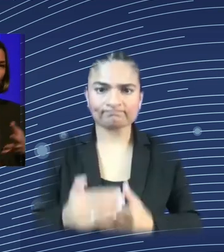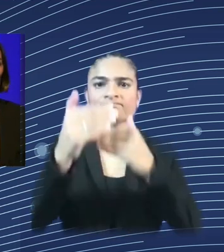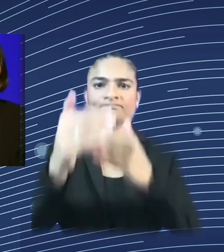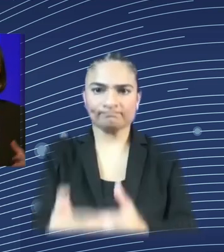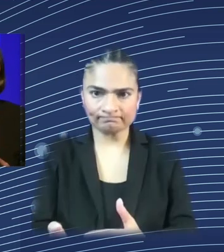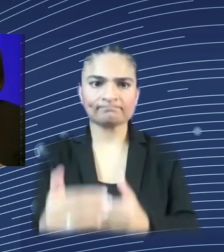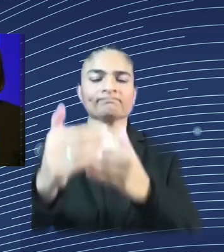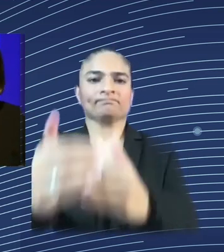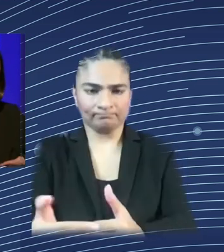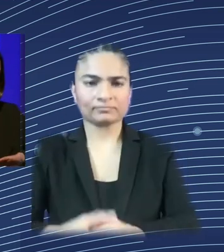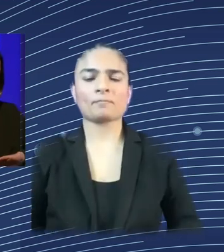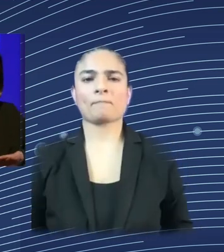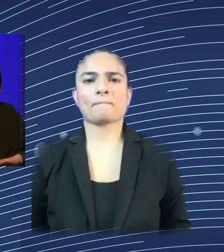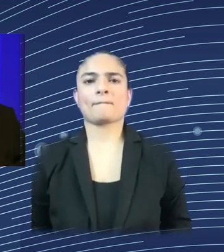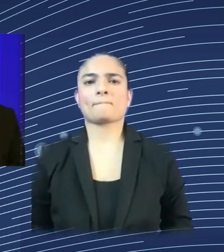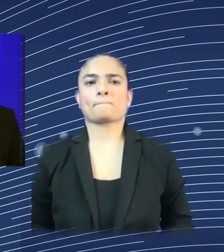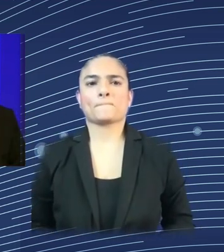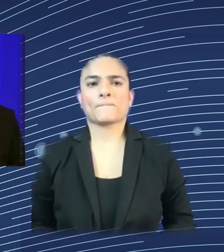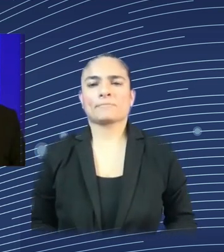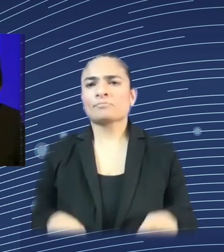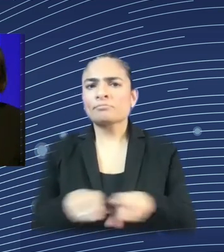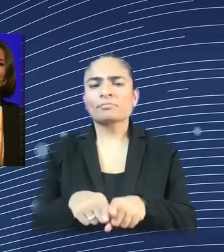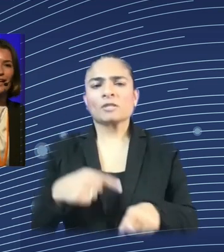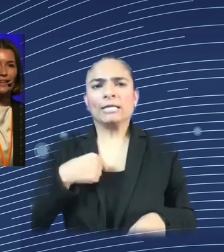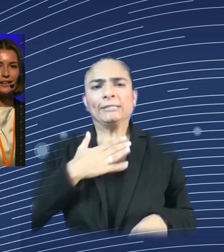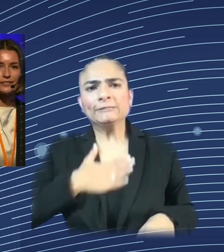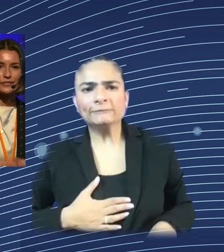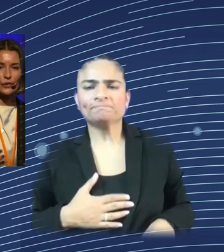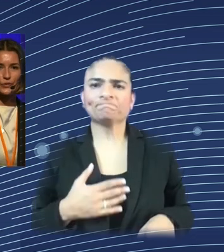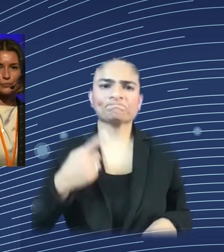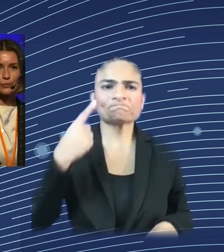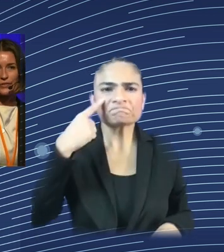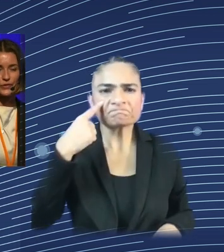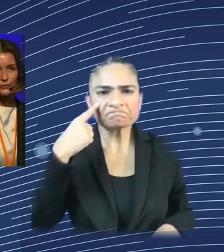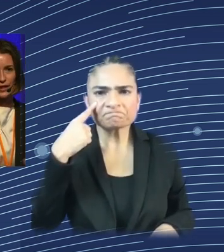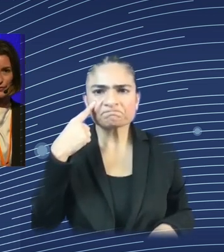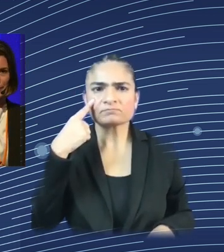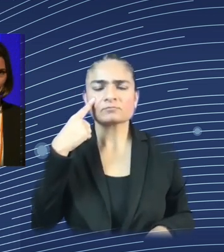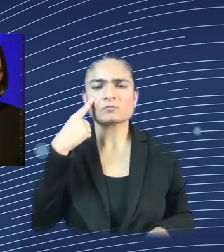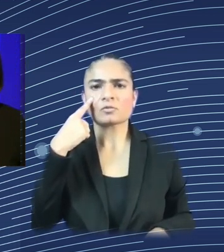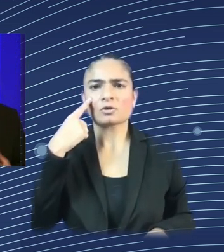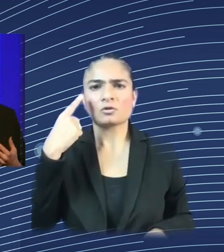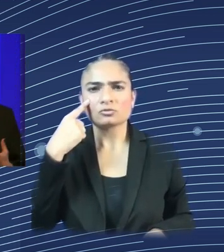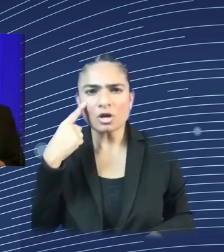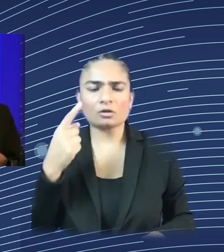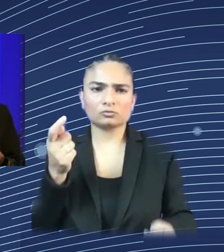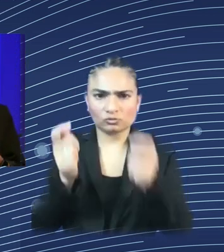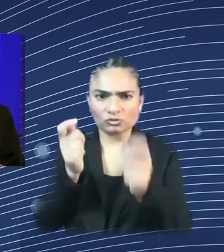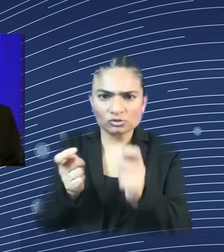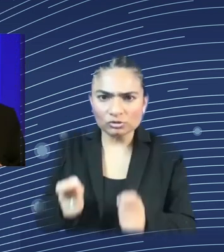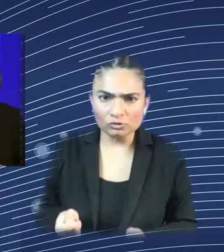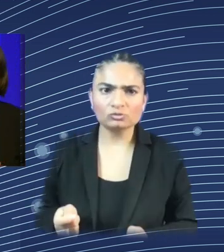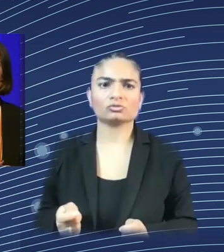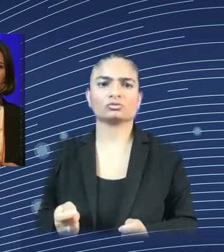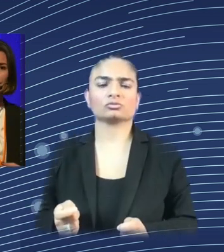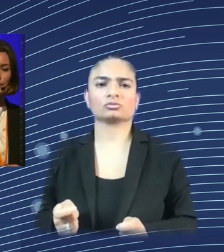And we see design choices, they do matter. Those 1,400 placement officers we